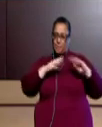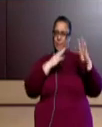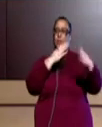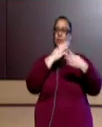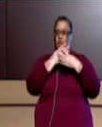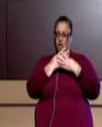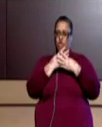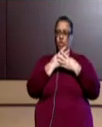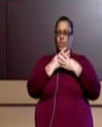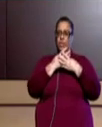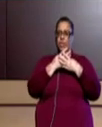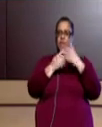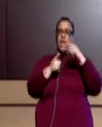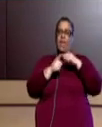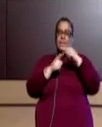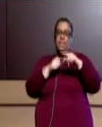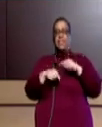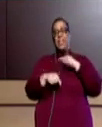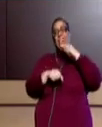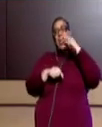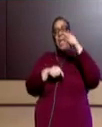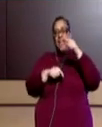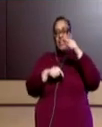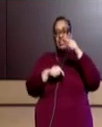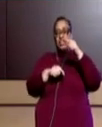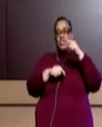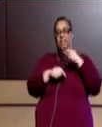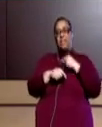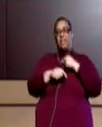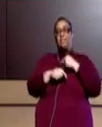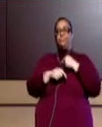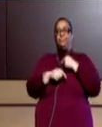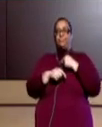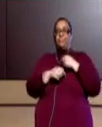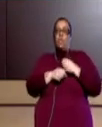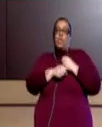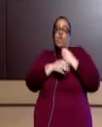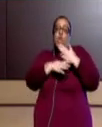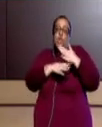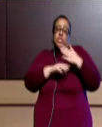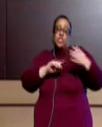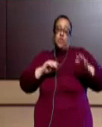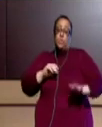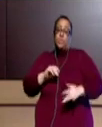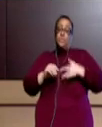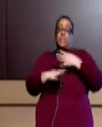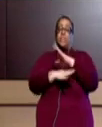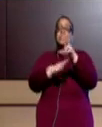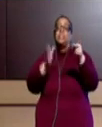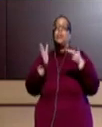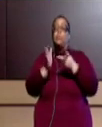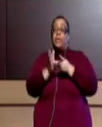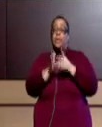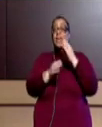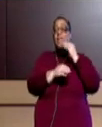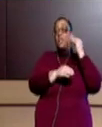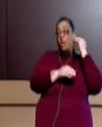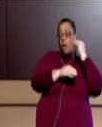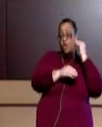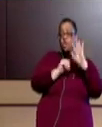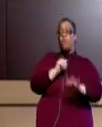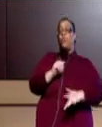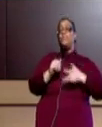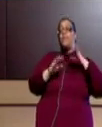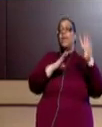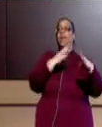prison, whatever, this can actually trigger the feelings of being confined. And in your house, you will feel like